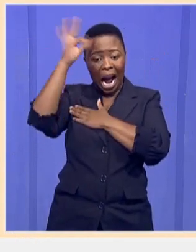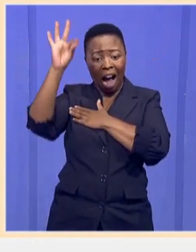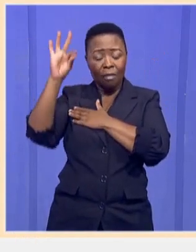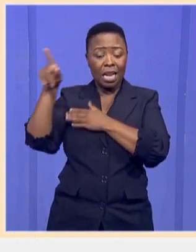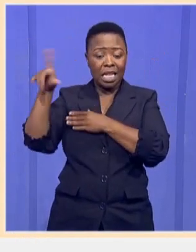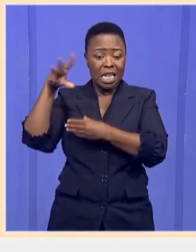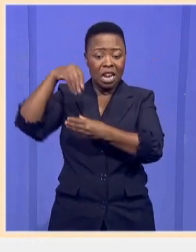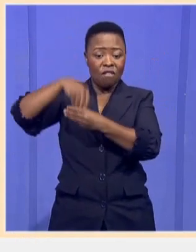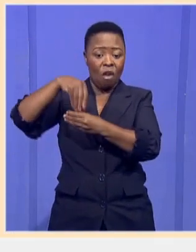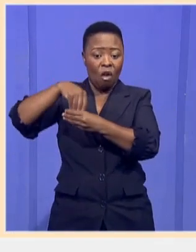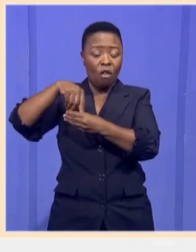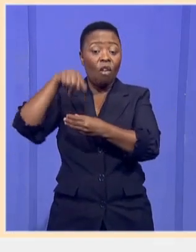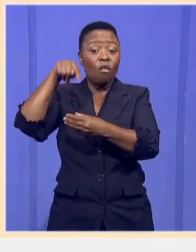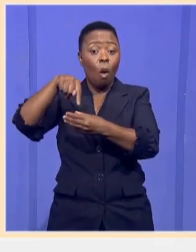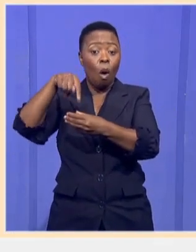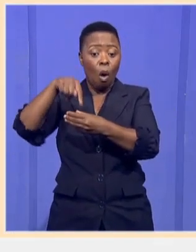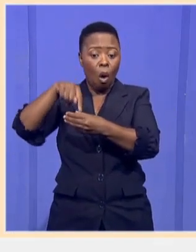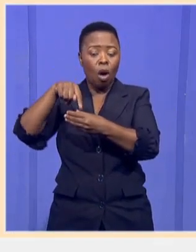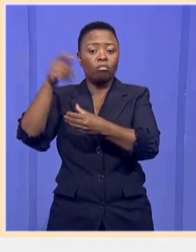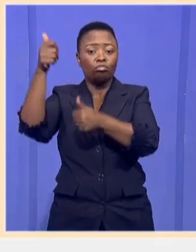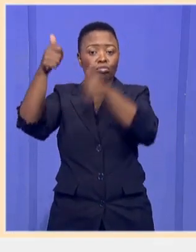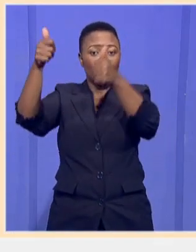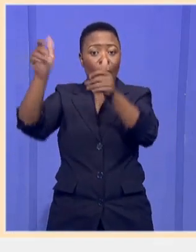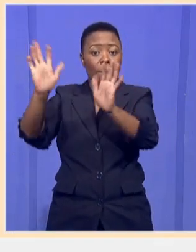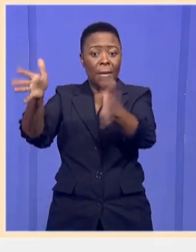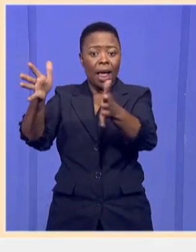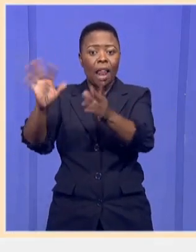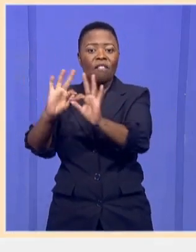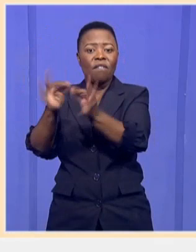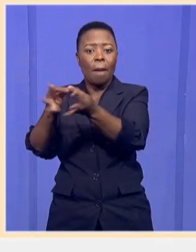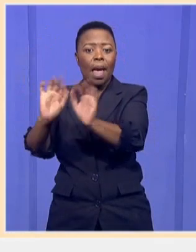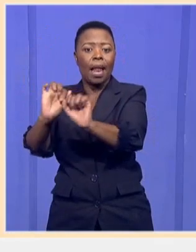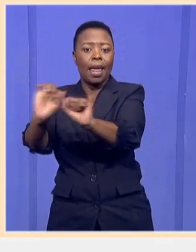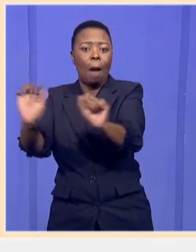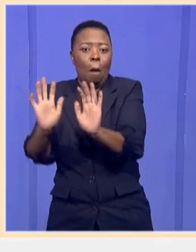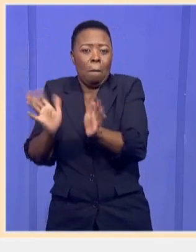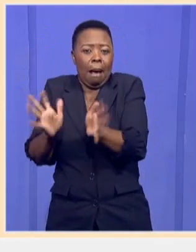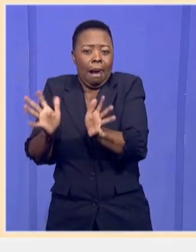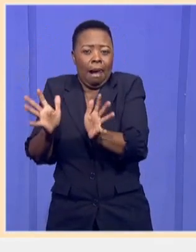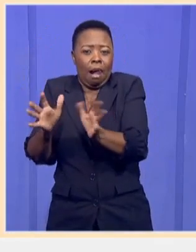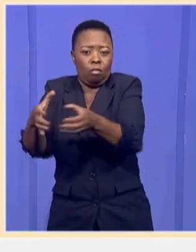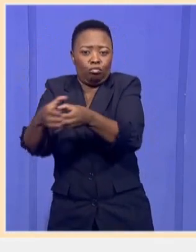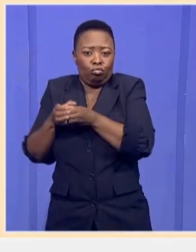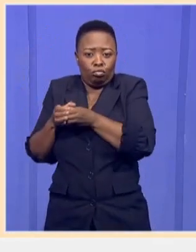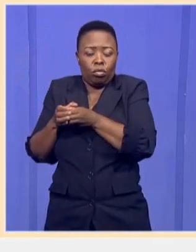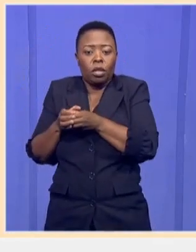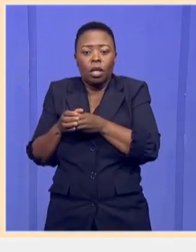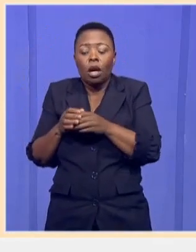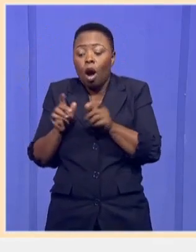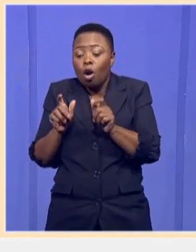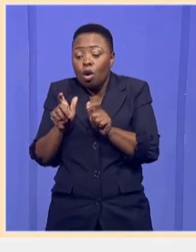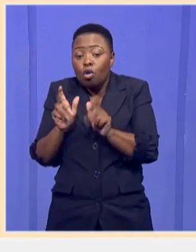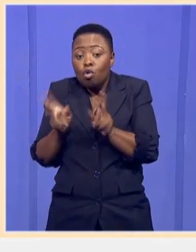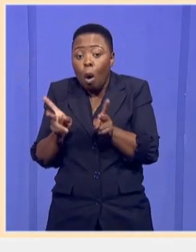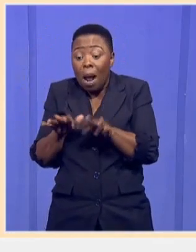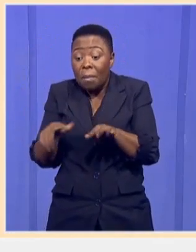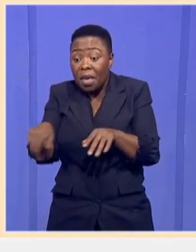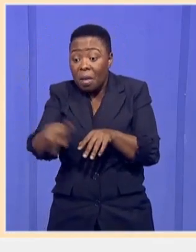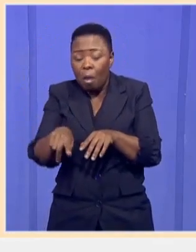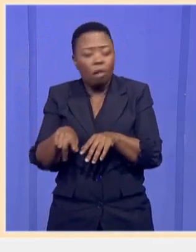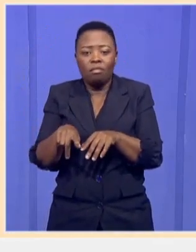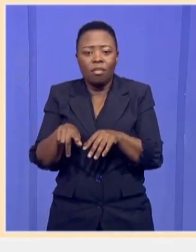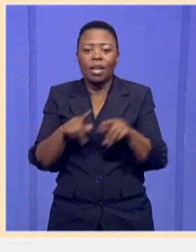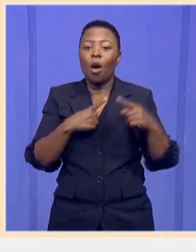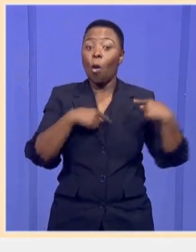in evacuating diplomats and their families rather than the ordinary citizenry. But with us, it was